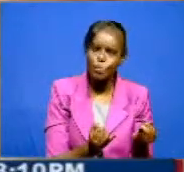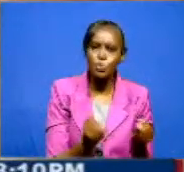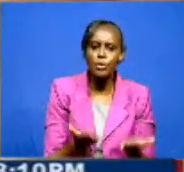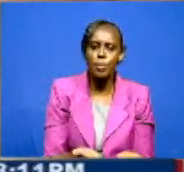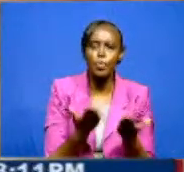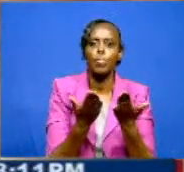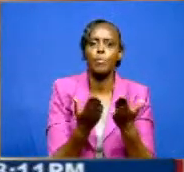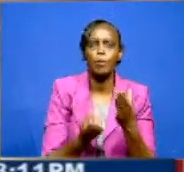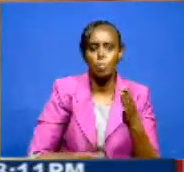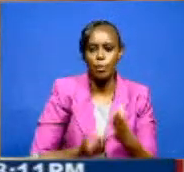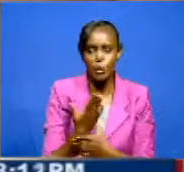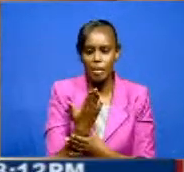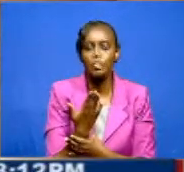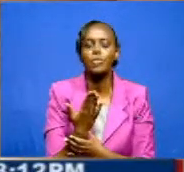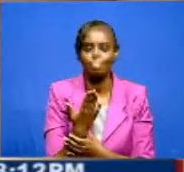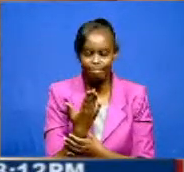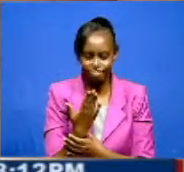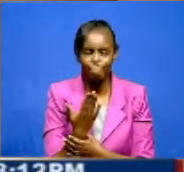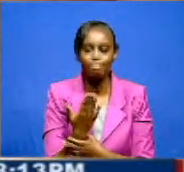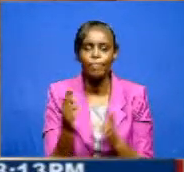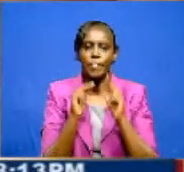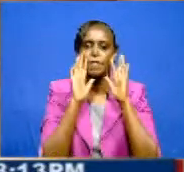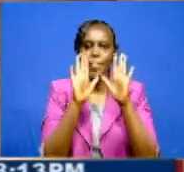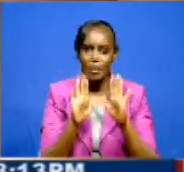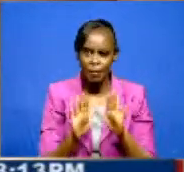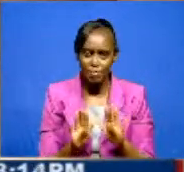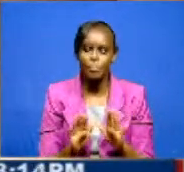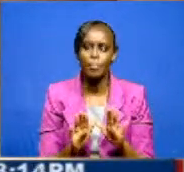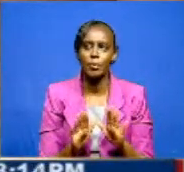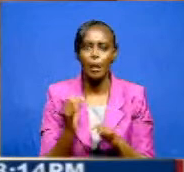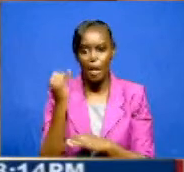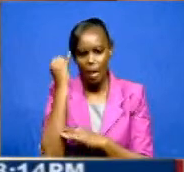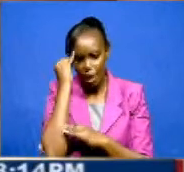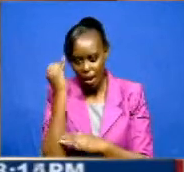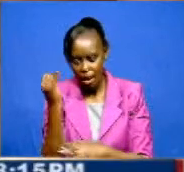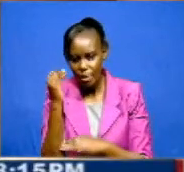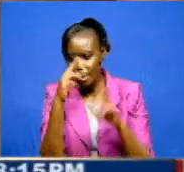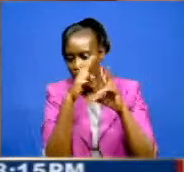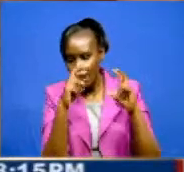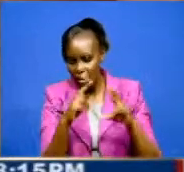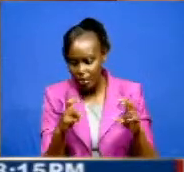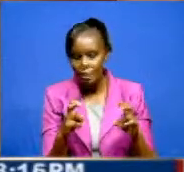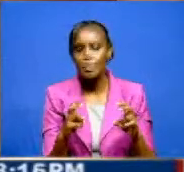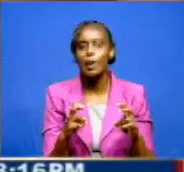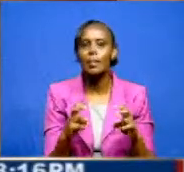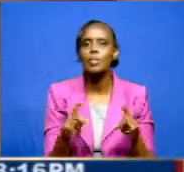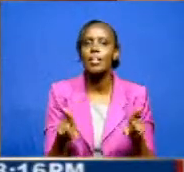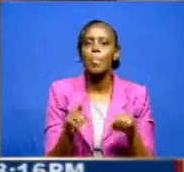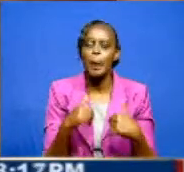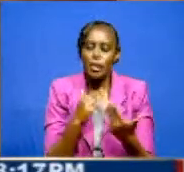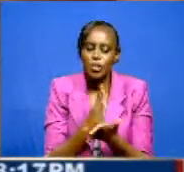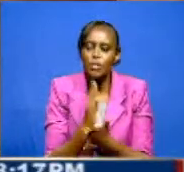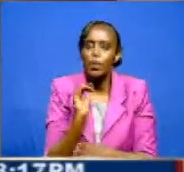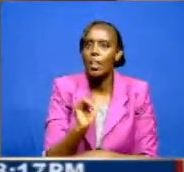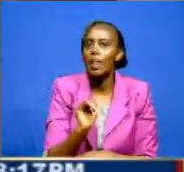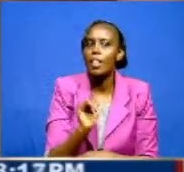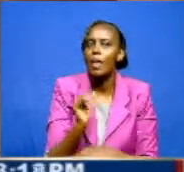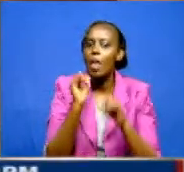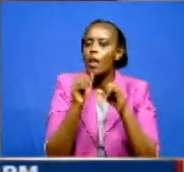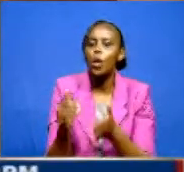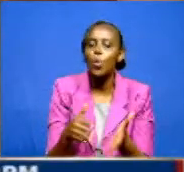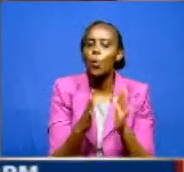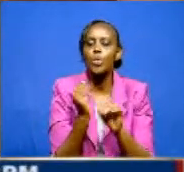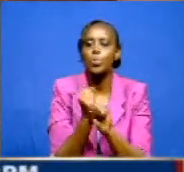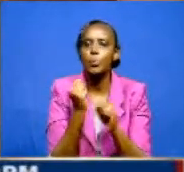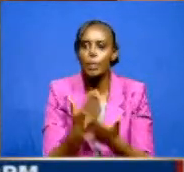the productivity. So all these are very key, and the aspect of research, of course, just ensuring that new ways of